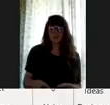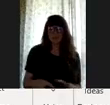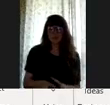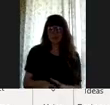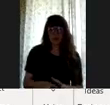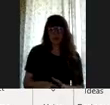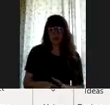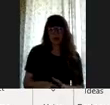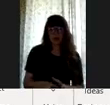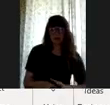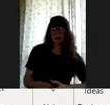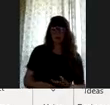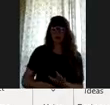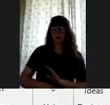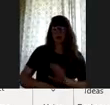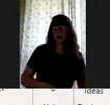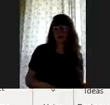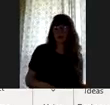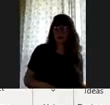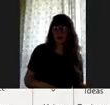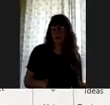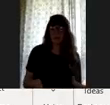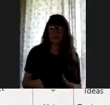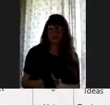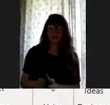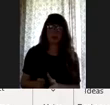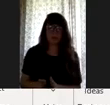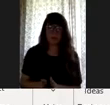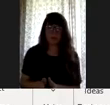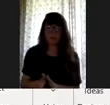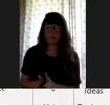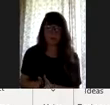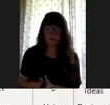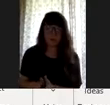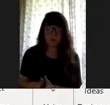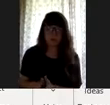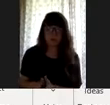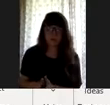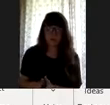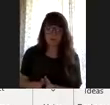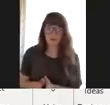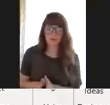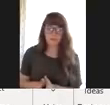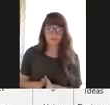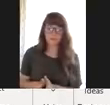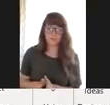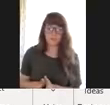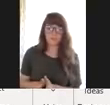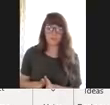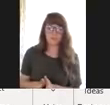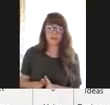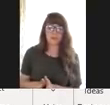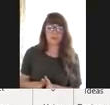something that we're doing right now, it's not what we have done before, it would, in my opinion, go into experience. Which part will go through